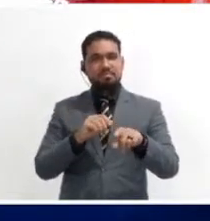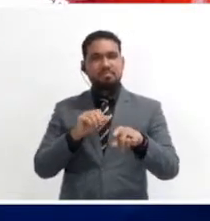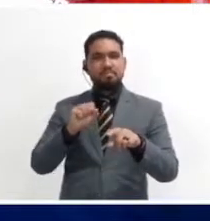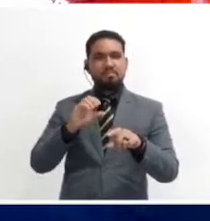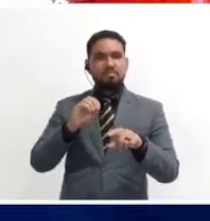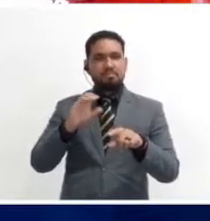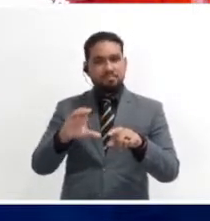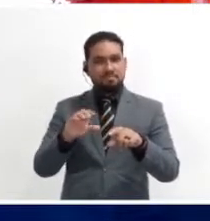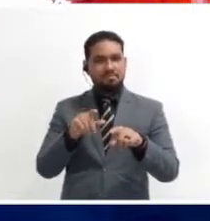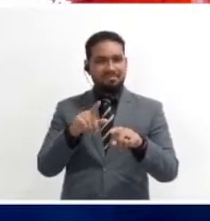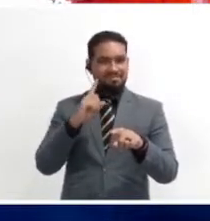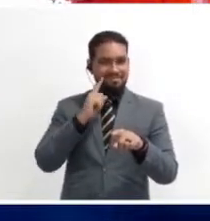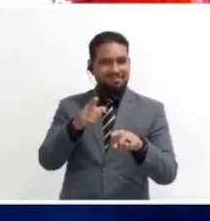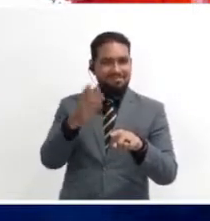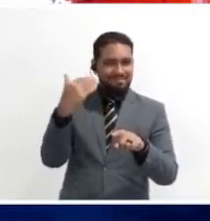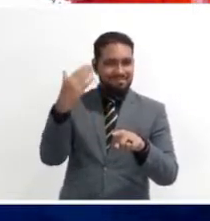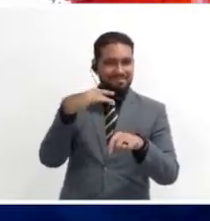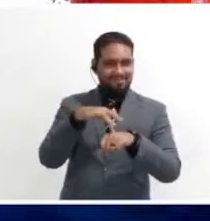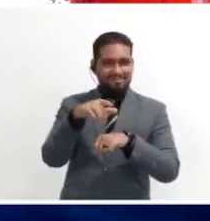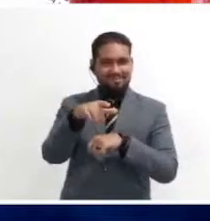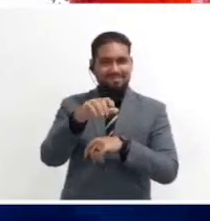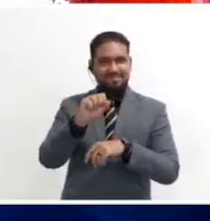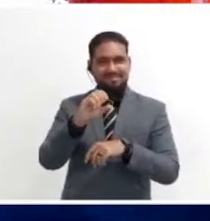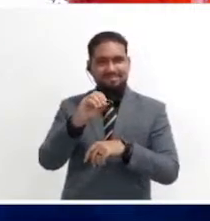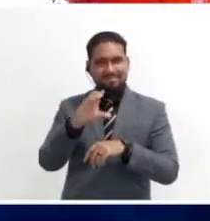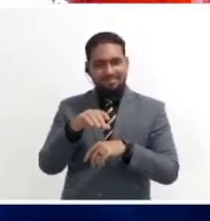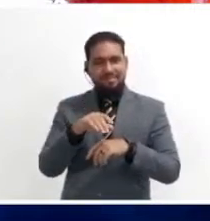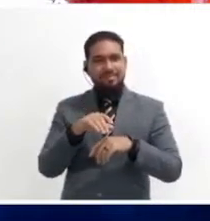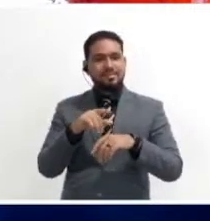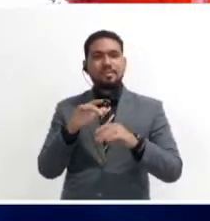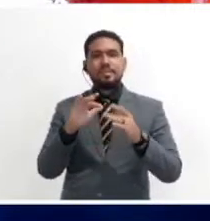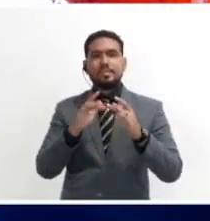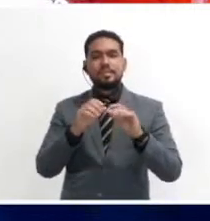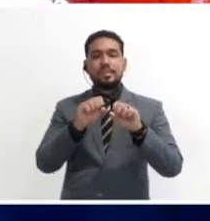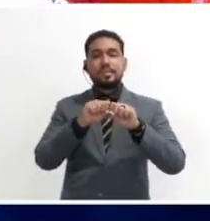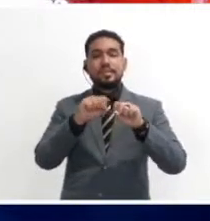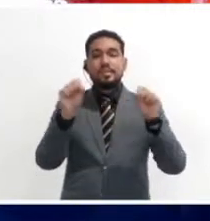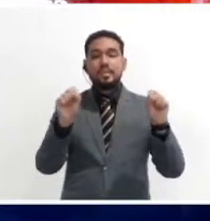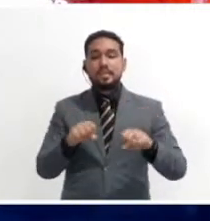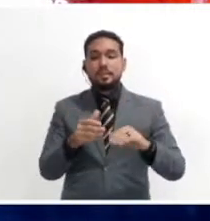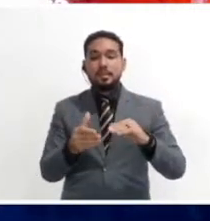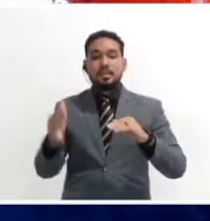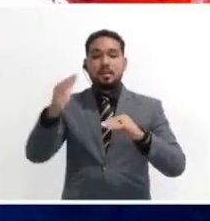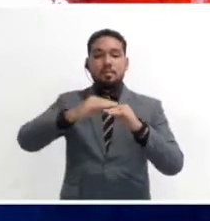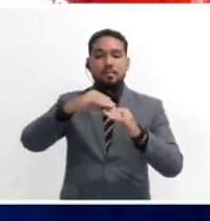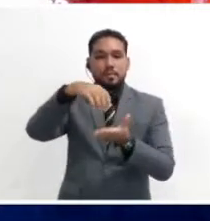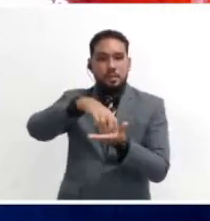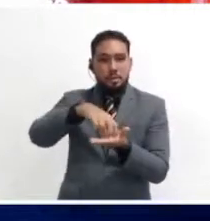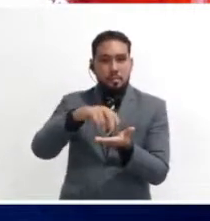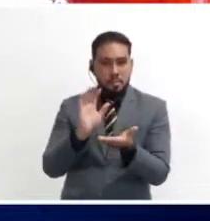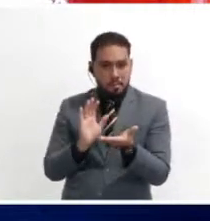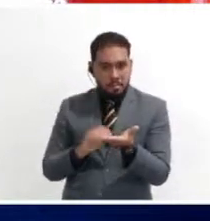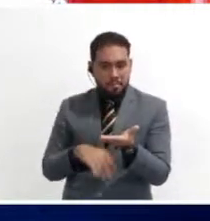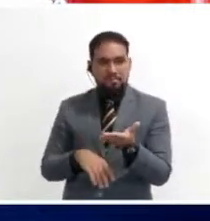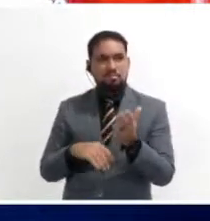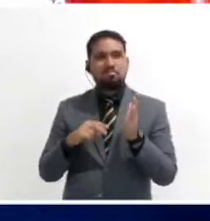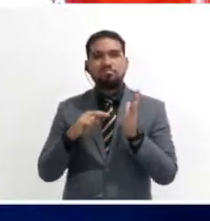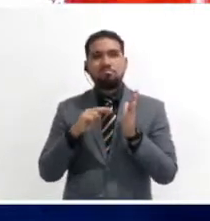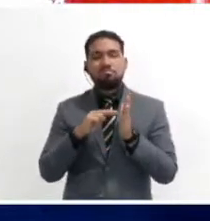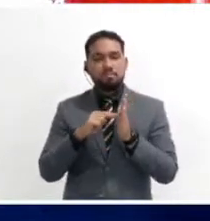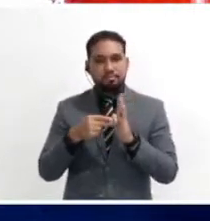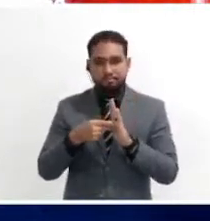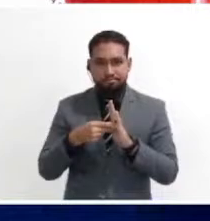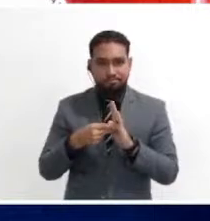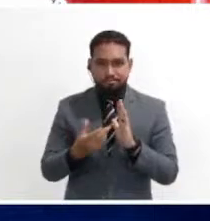system on chip. So for a long time, the concept was everything in